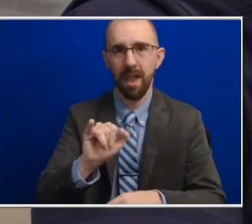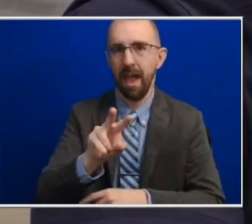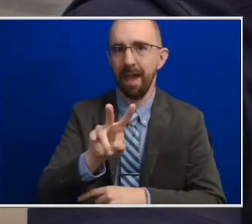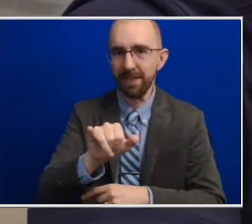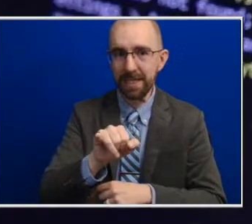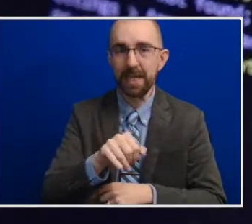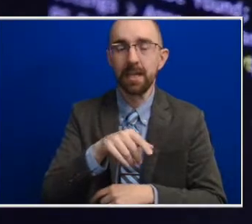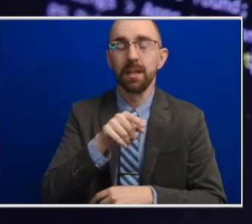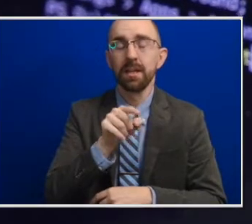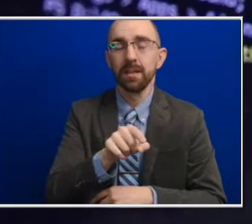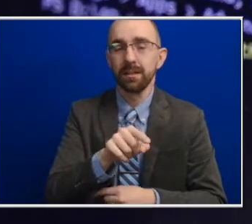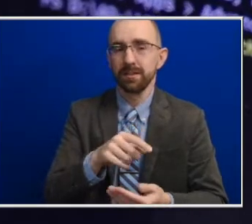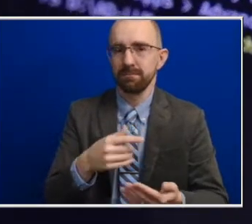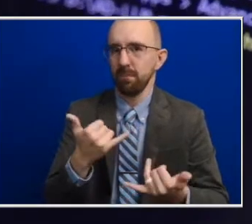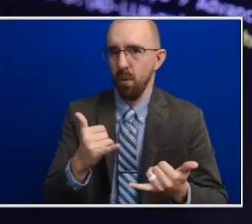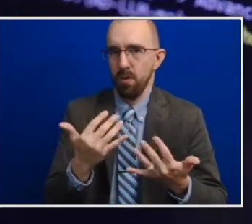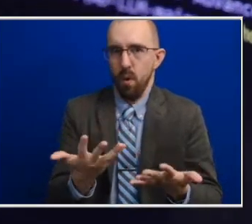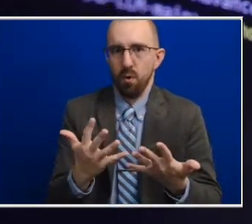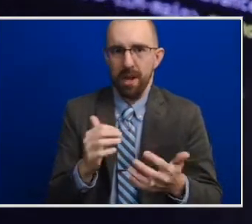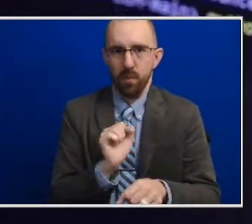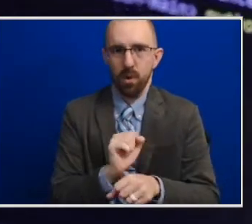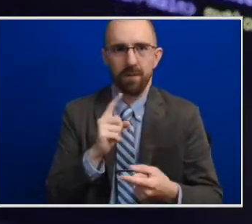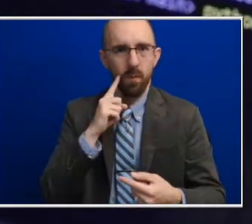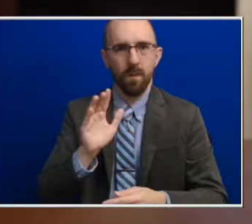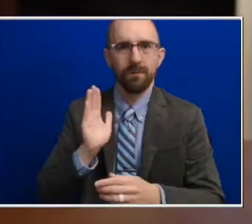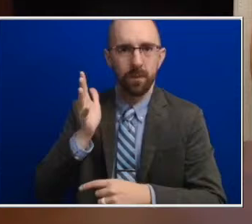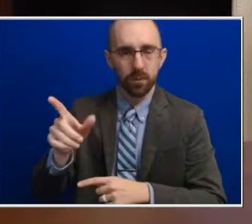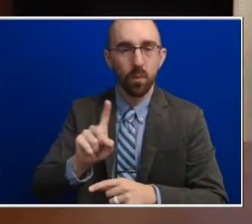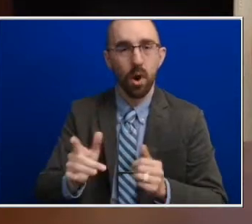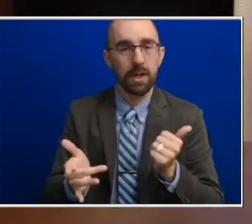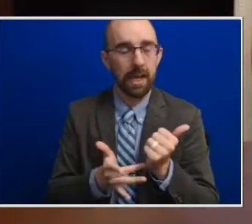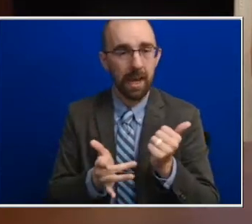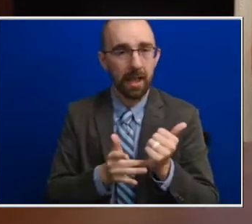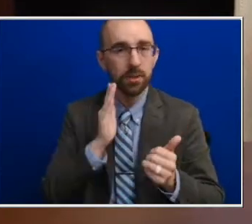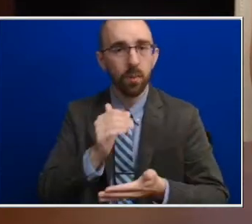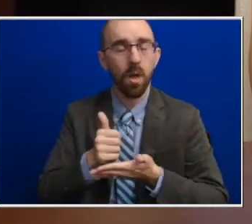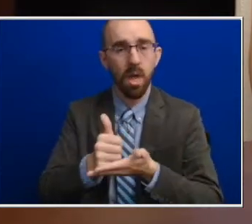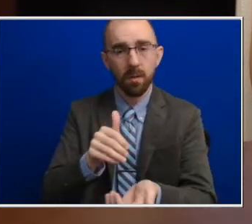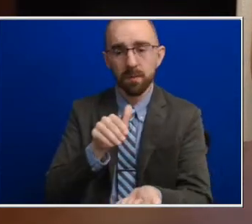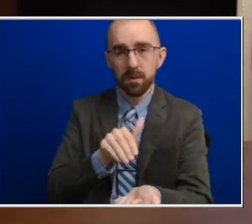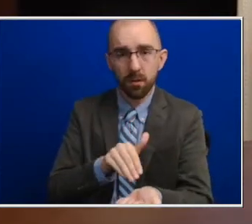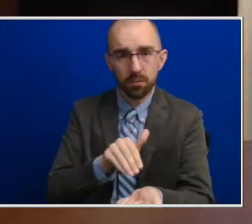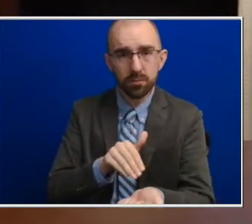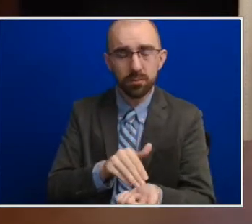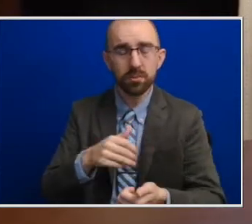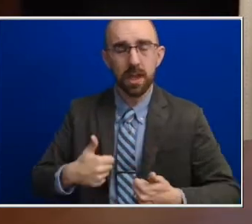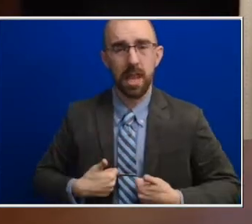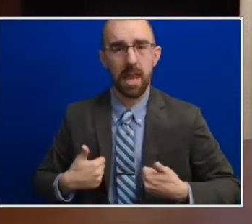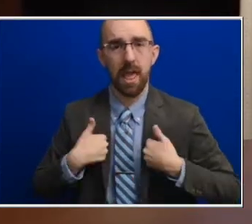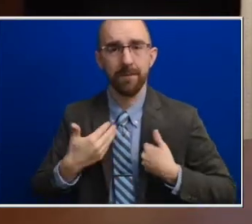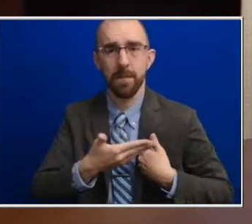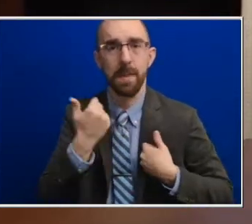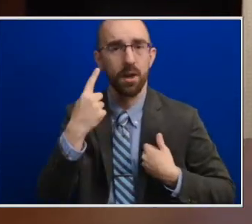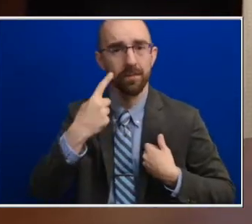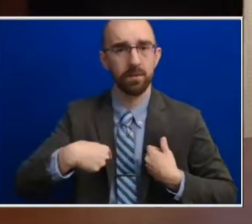is already working toward a future where technology helps doctors and makes life better for us